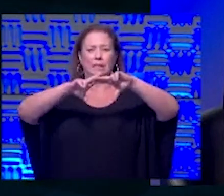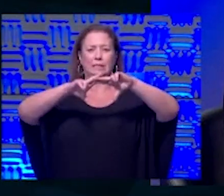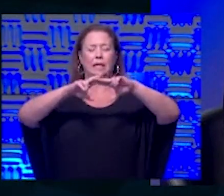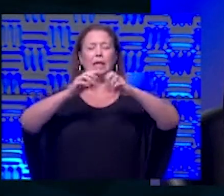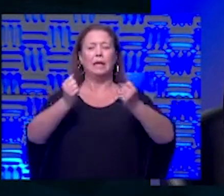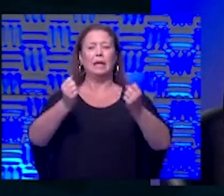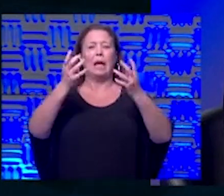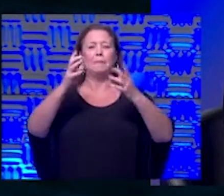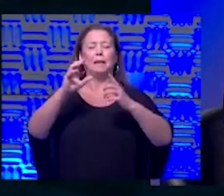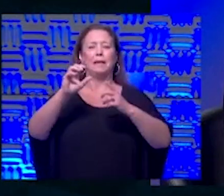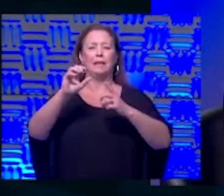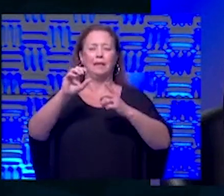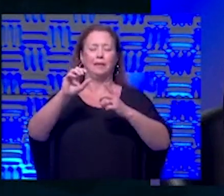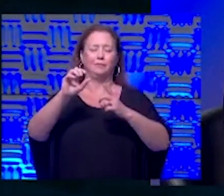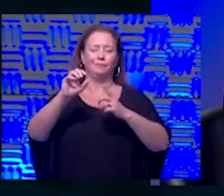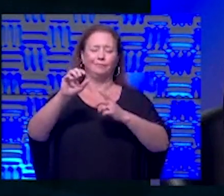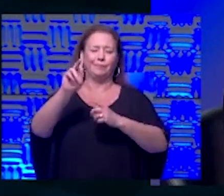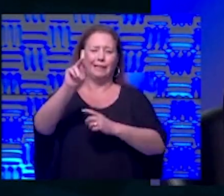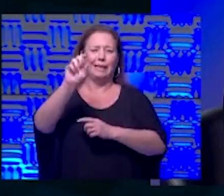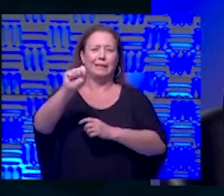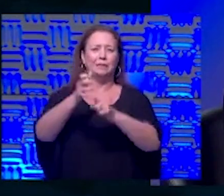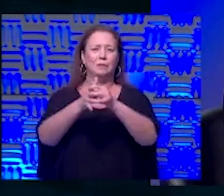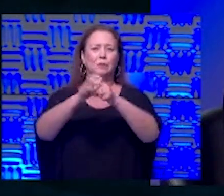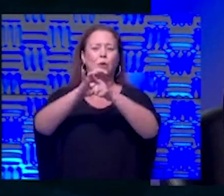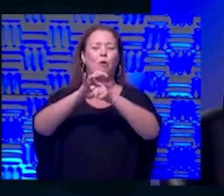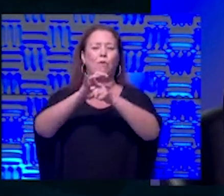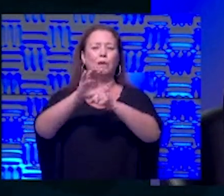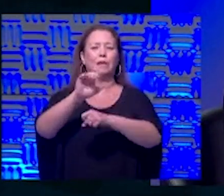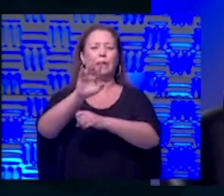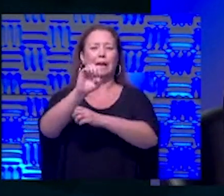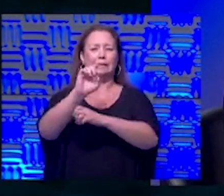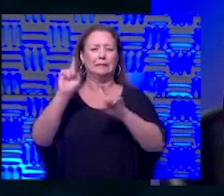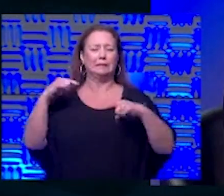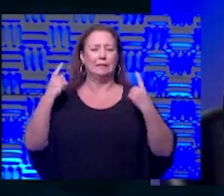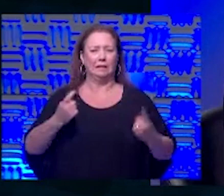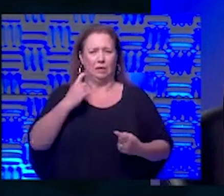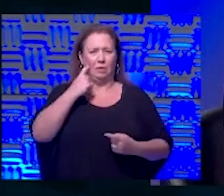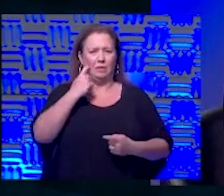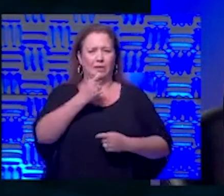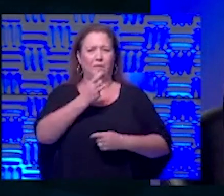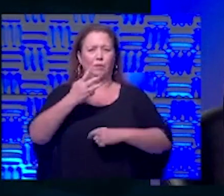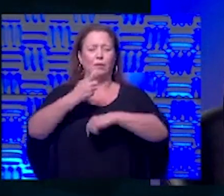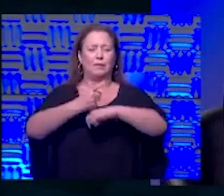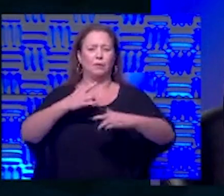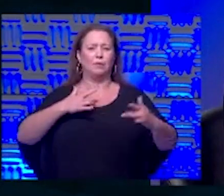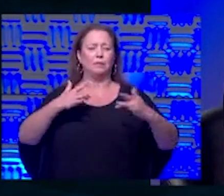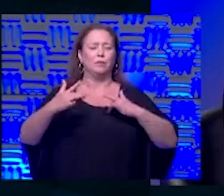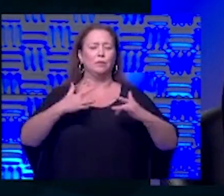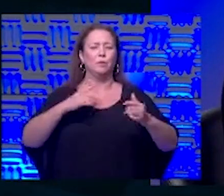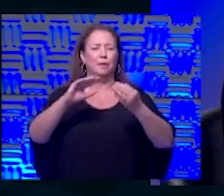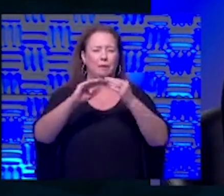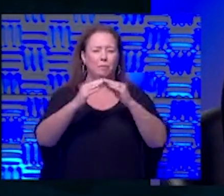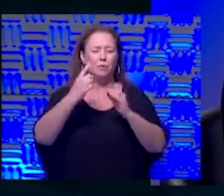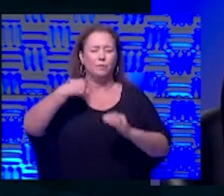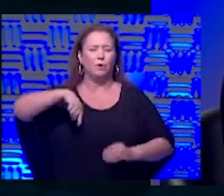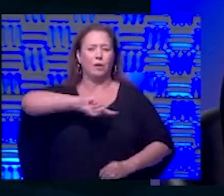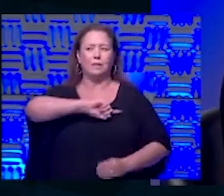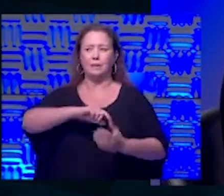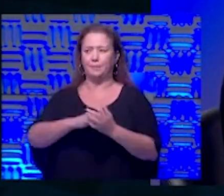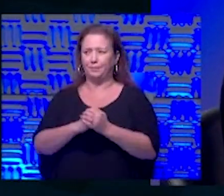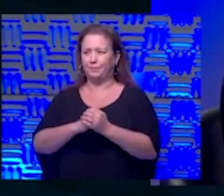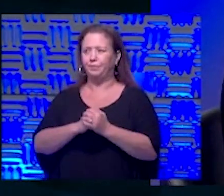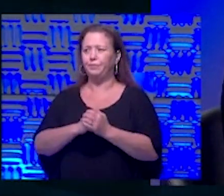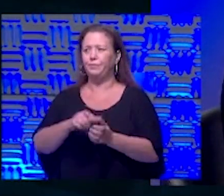of cases in Kansas as well for the past few days, so it's certainly concerning. Which is why we have